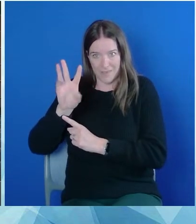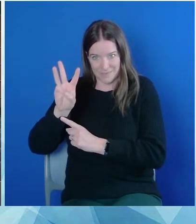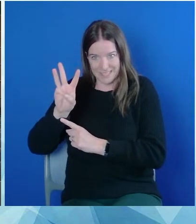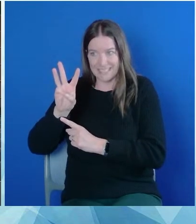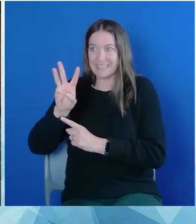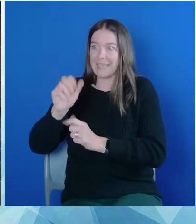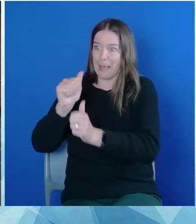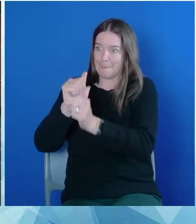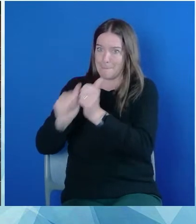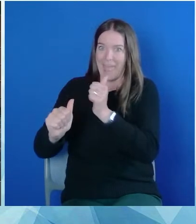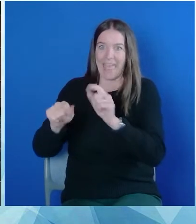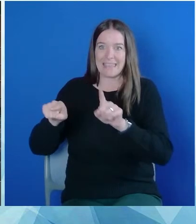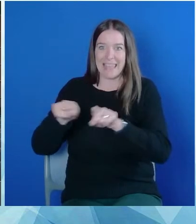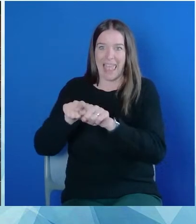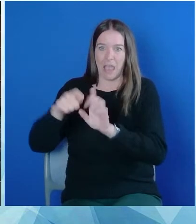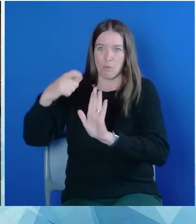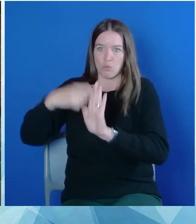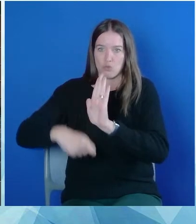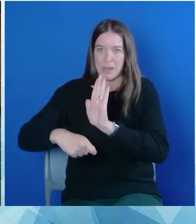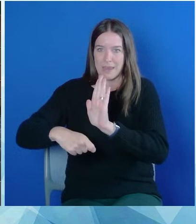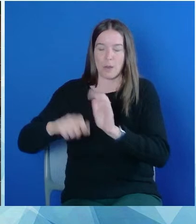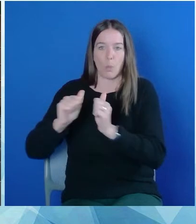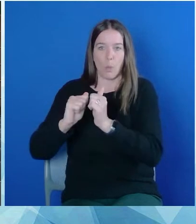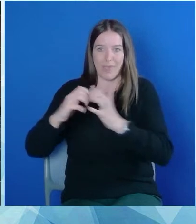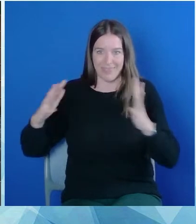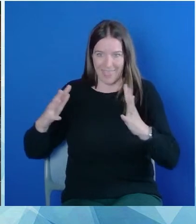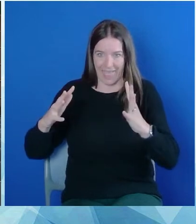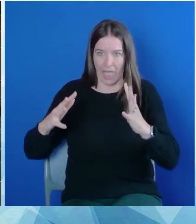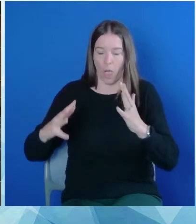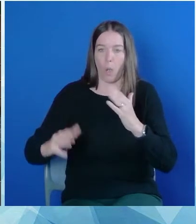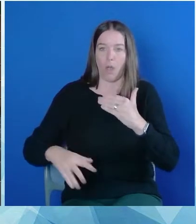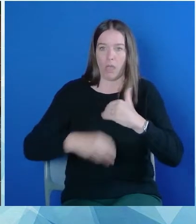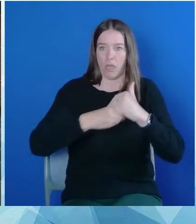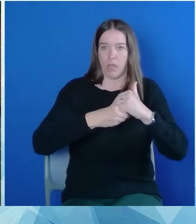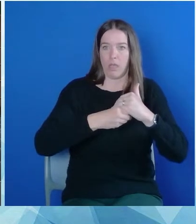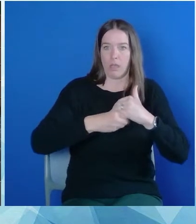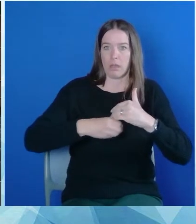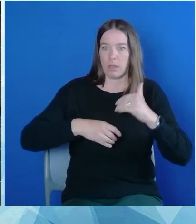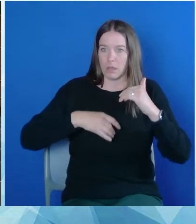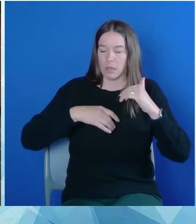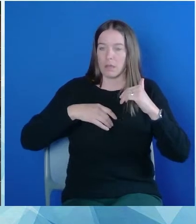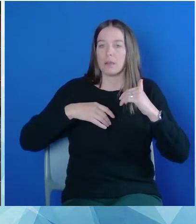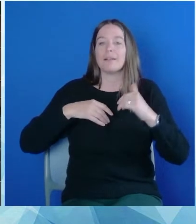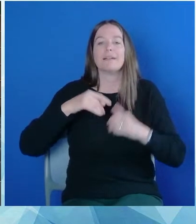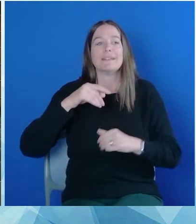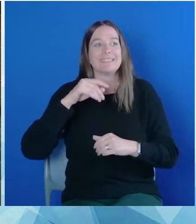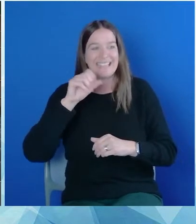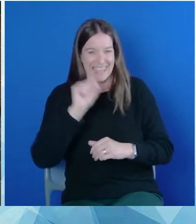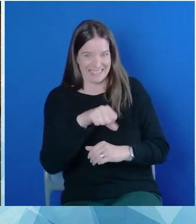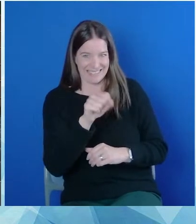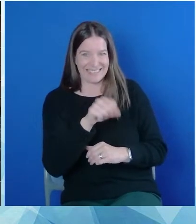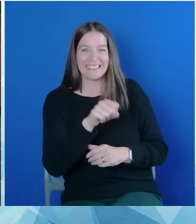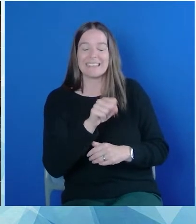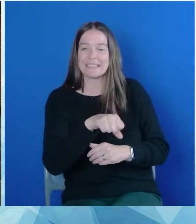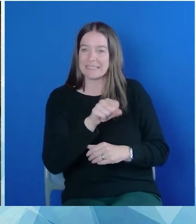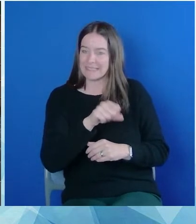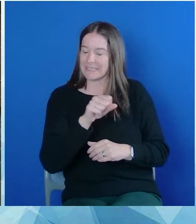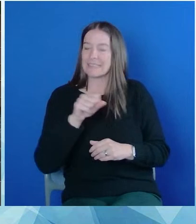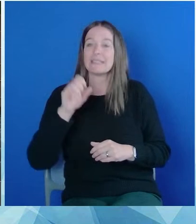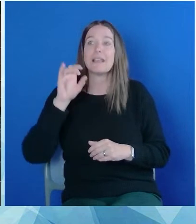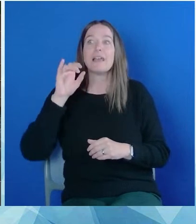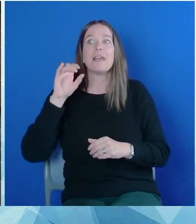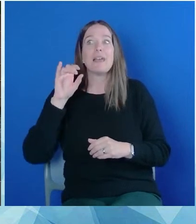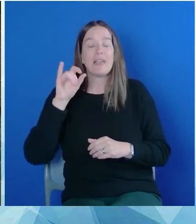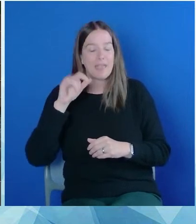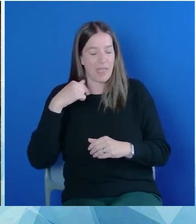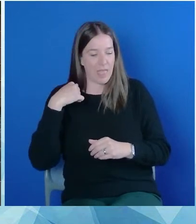yes, especially since the board has already taken the position that we would be opposed to the language in